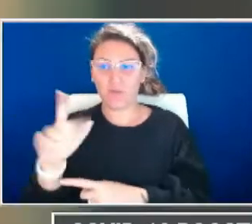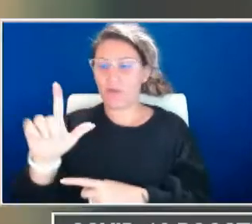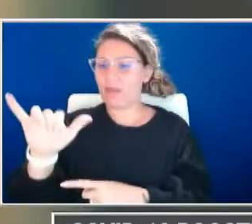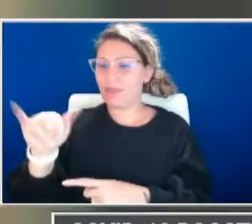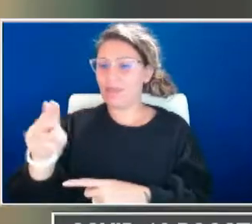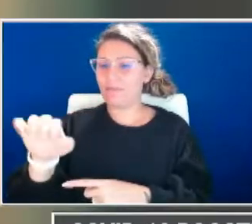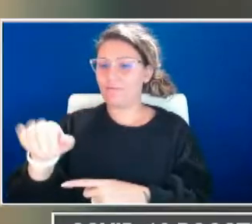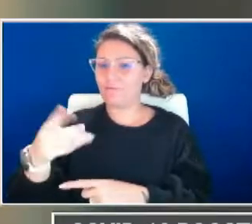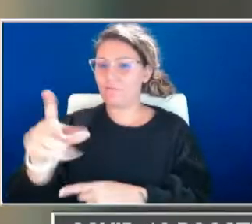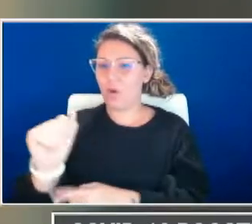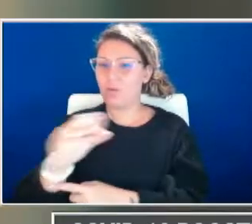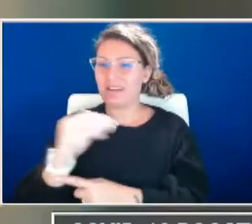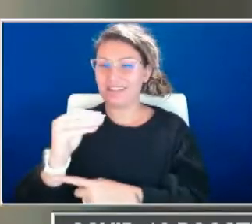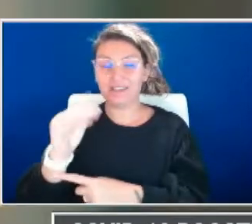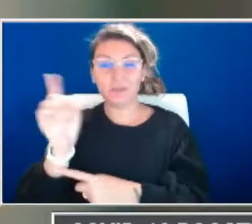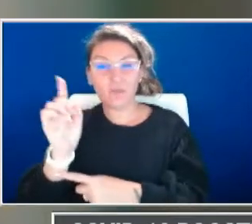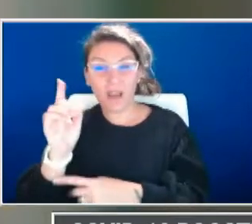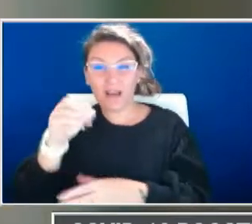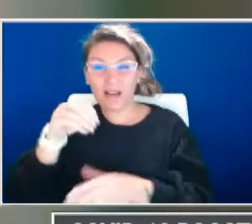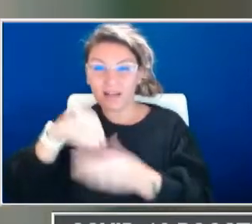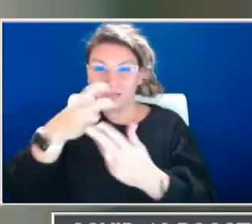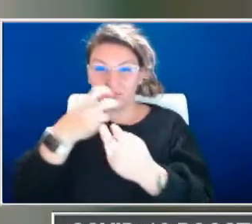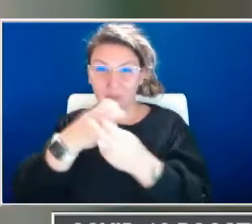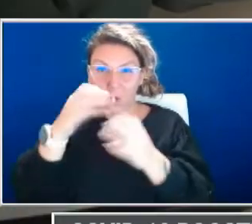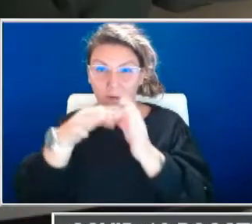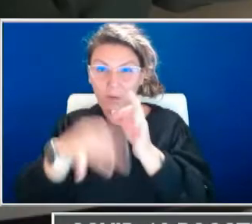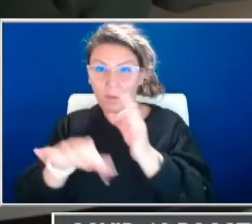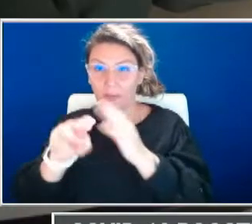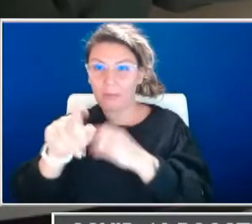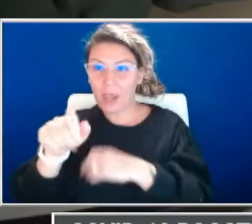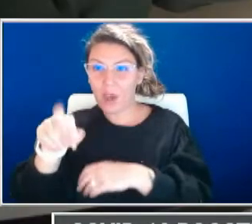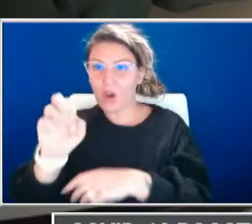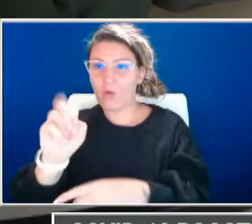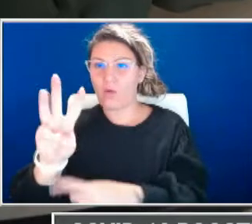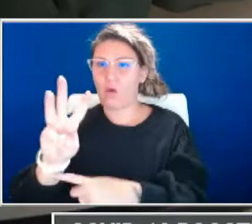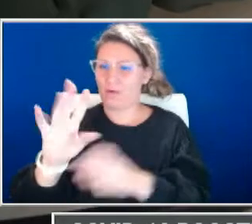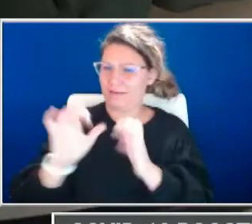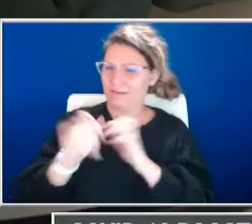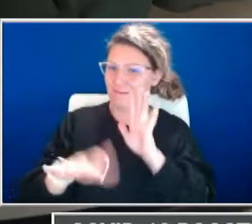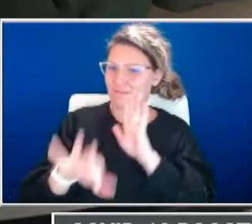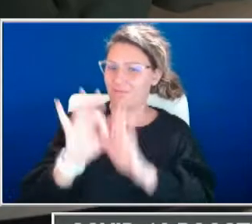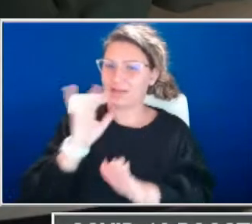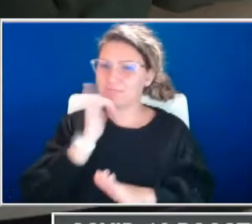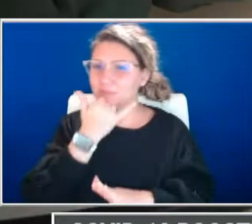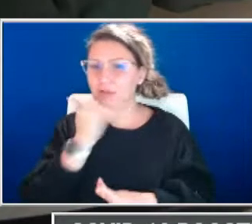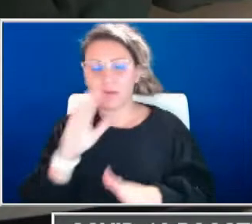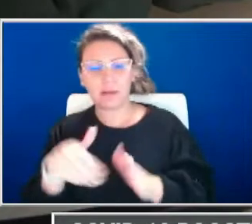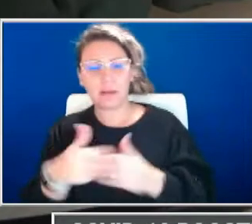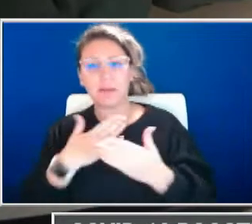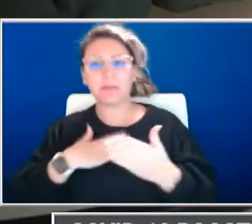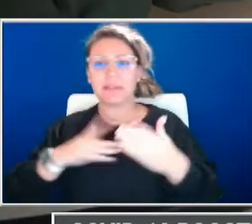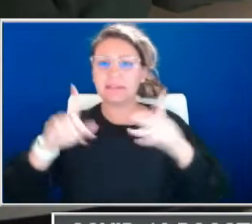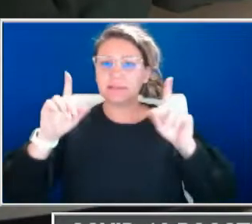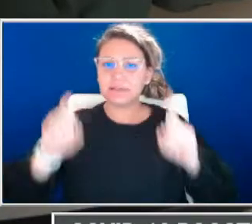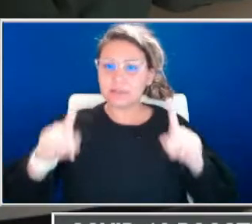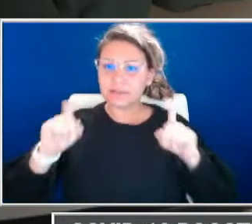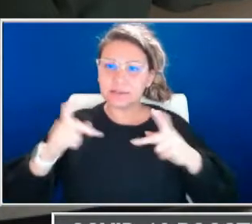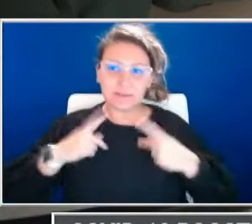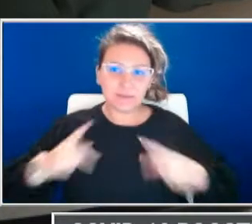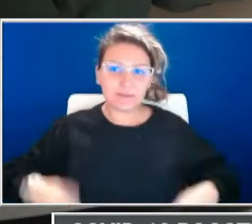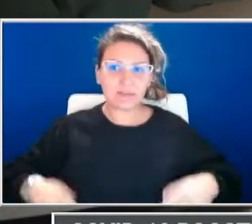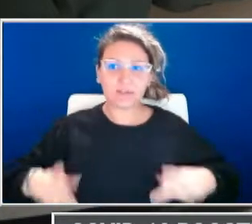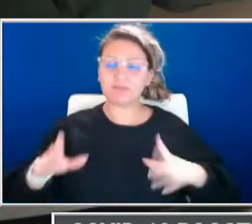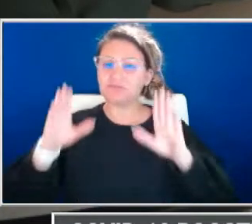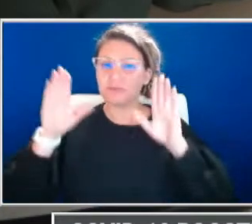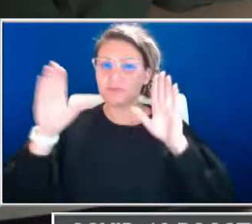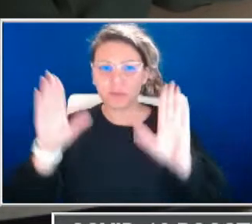marrow. And how he discovered it was almost accidental. All my tests, yearly physical came back great.